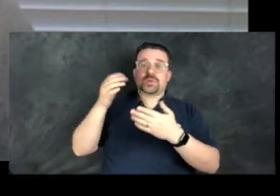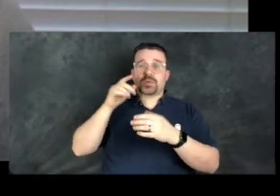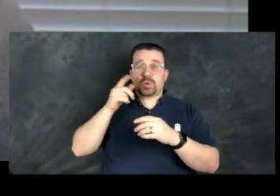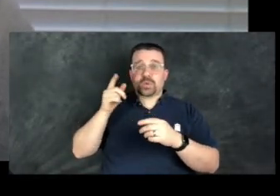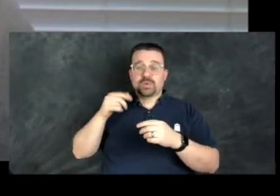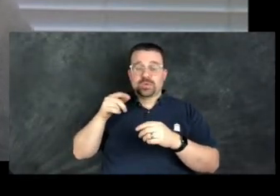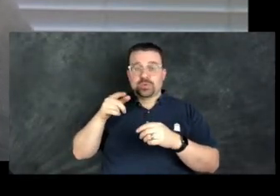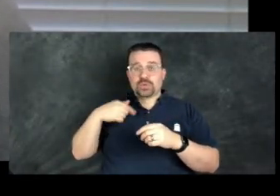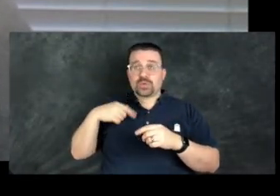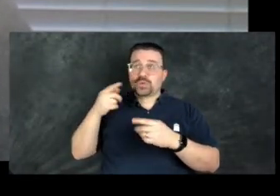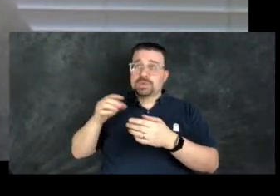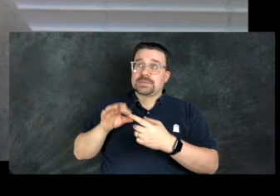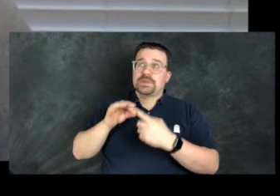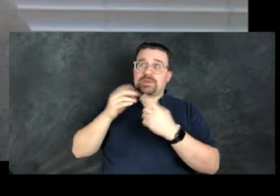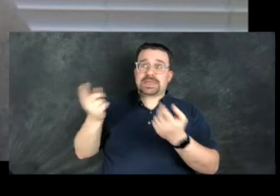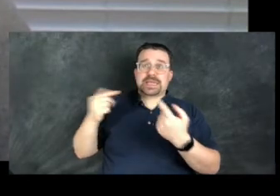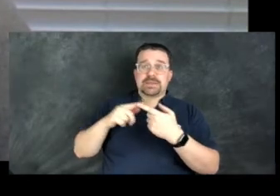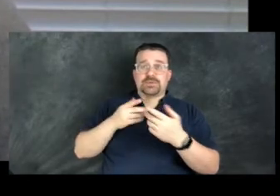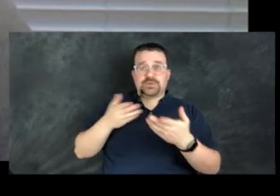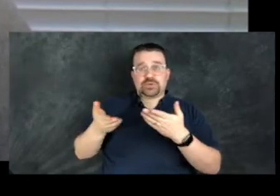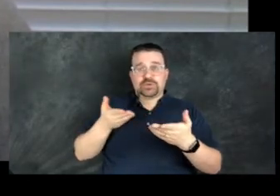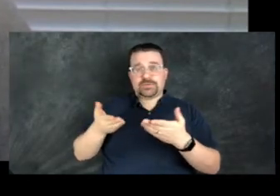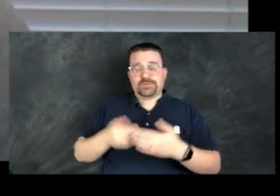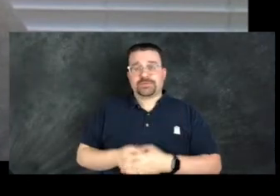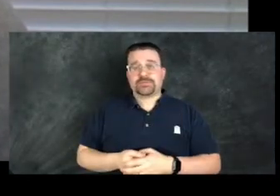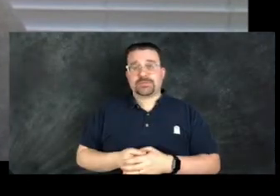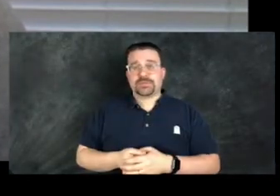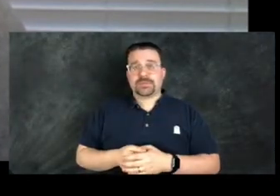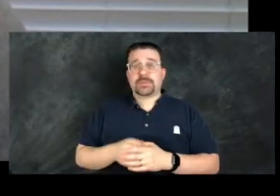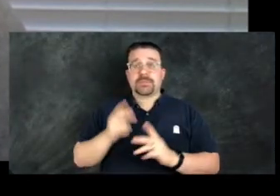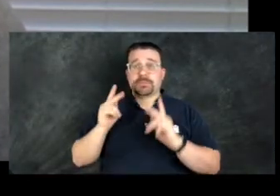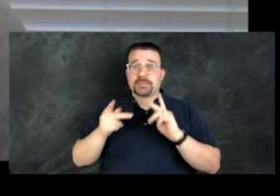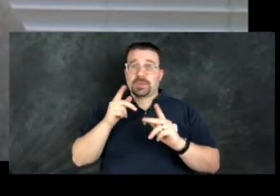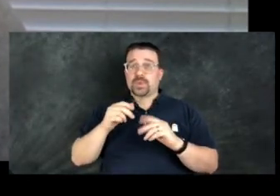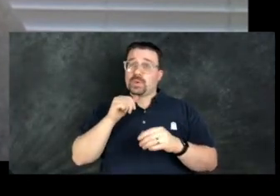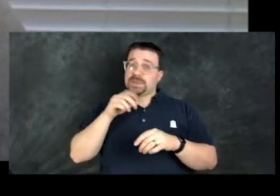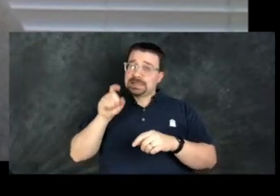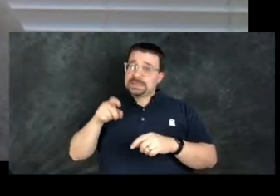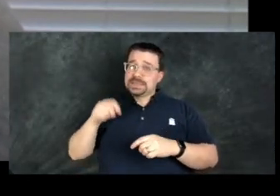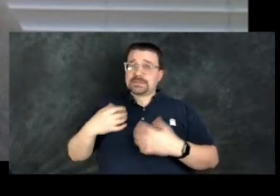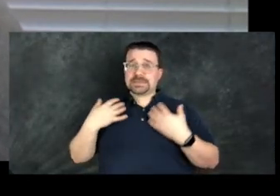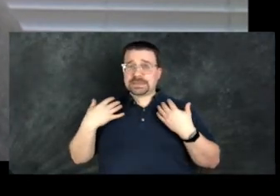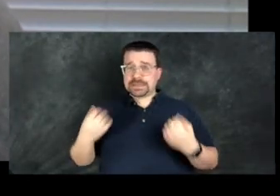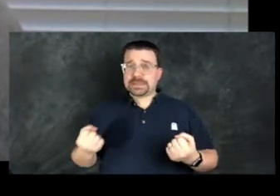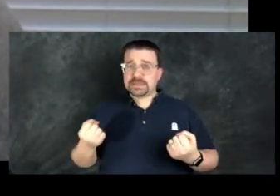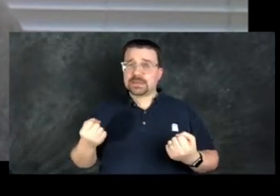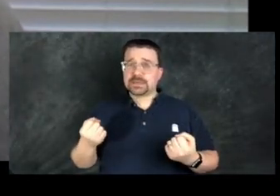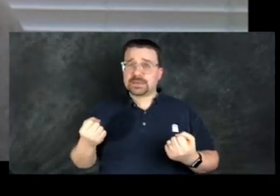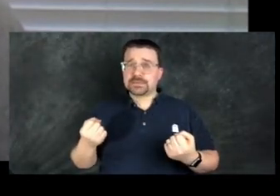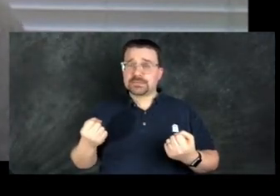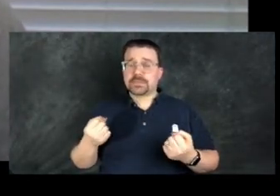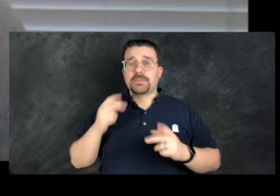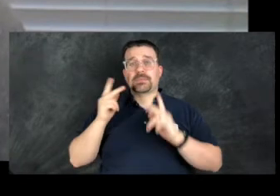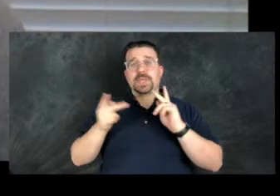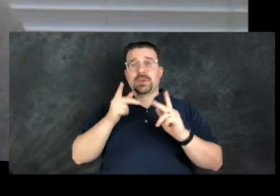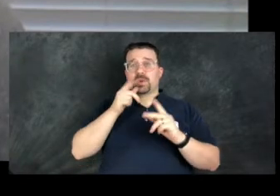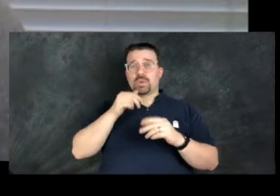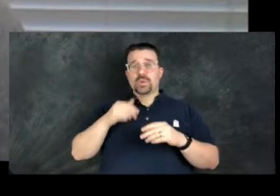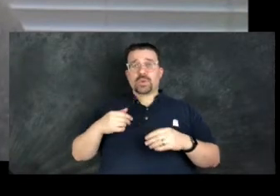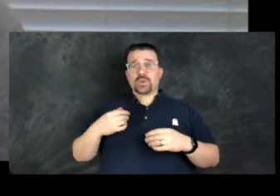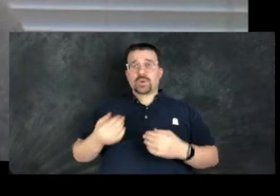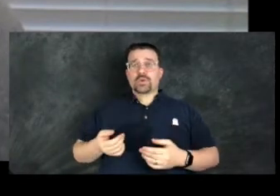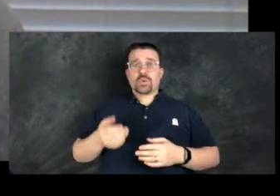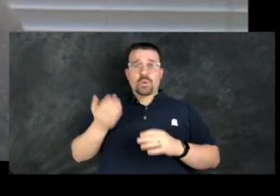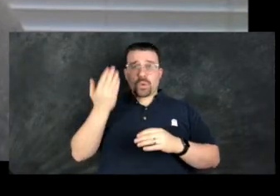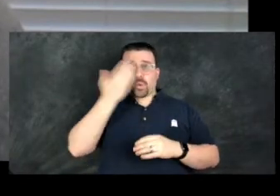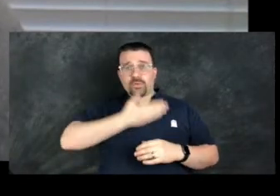you especially came to serve. People who are in need of healing, people who are